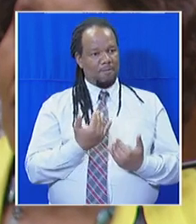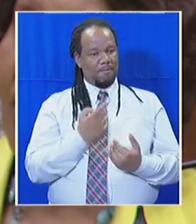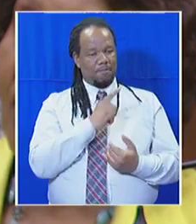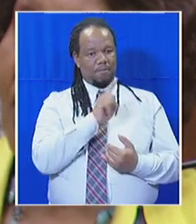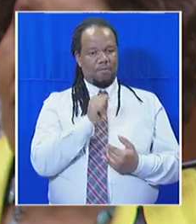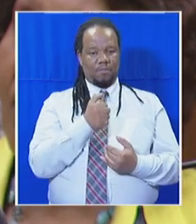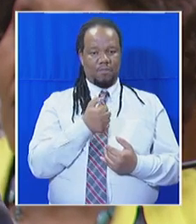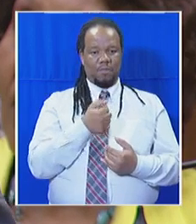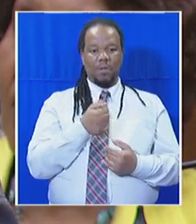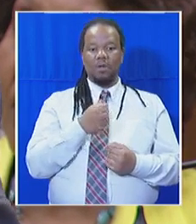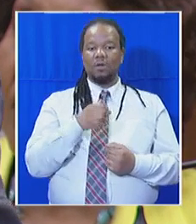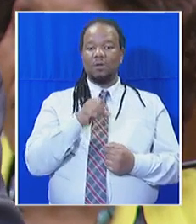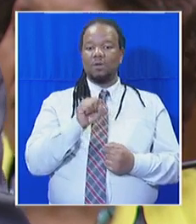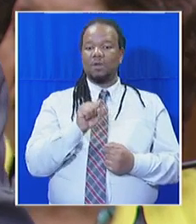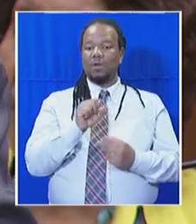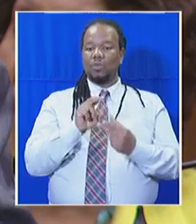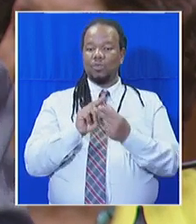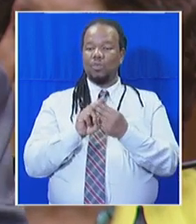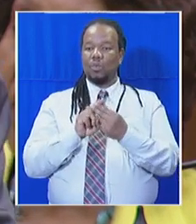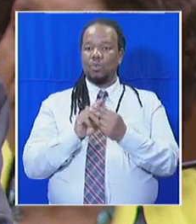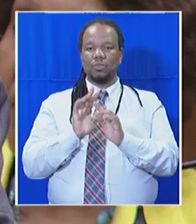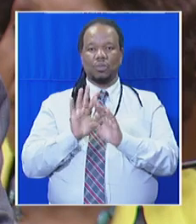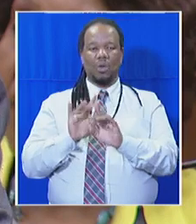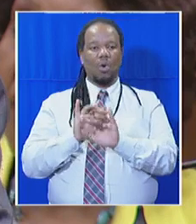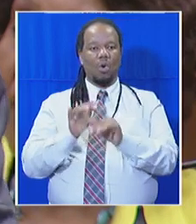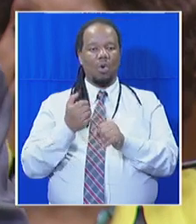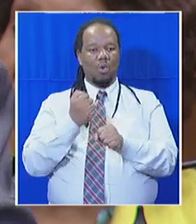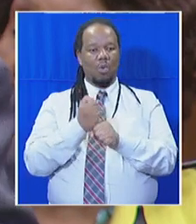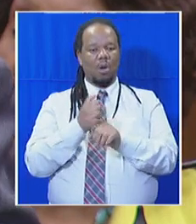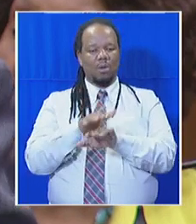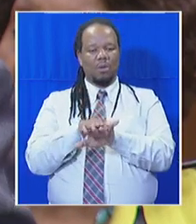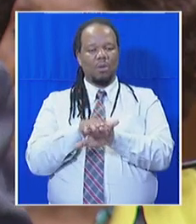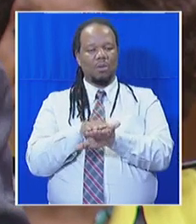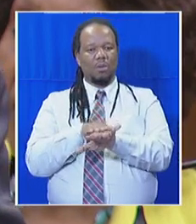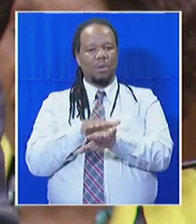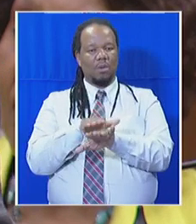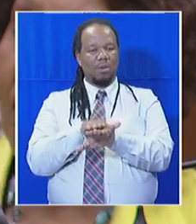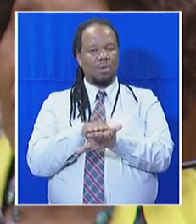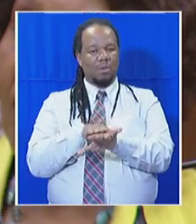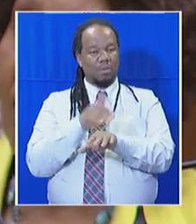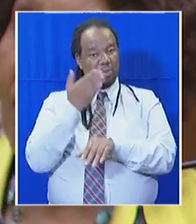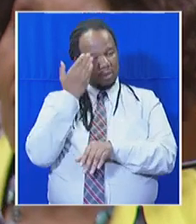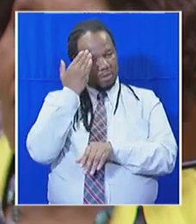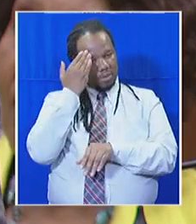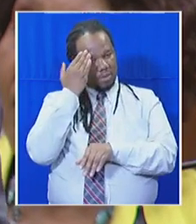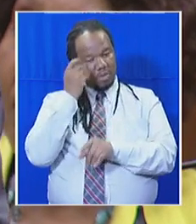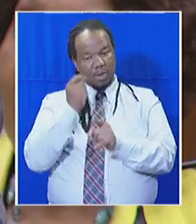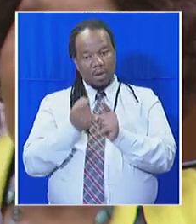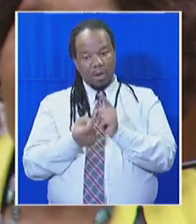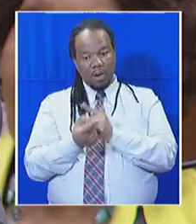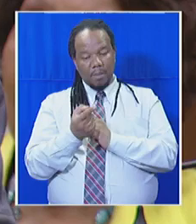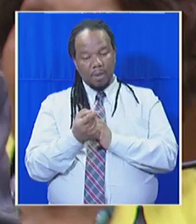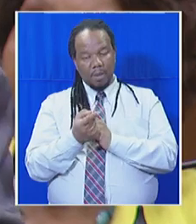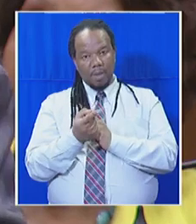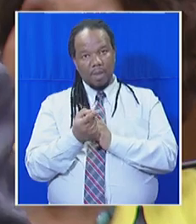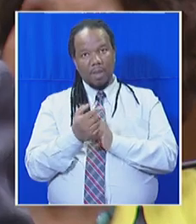strikes and SATU go-slows. These will happen on the eve of